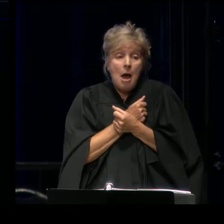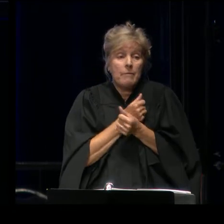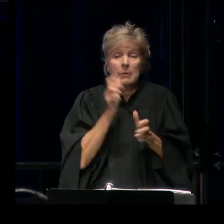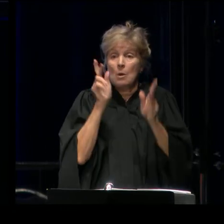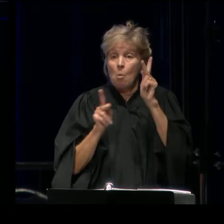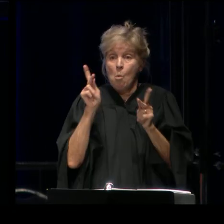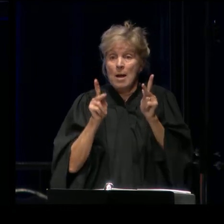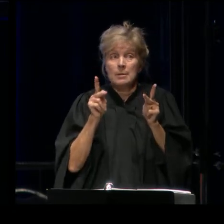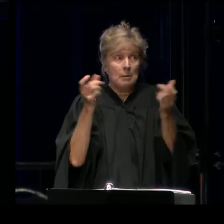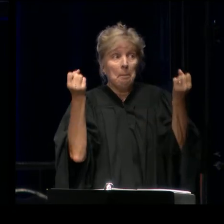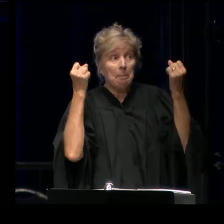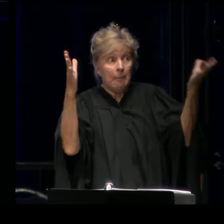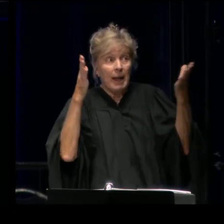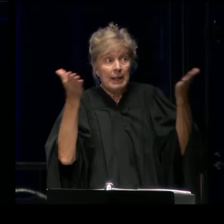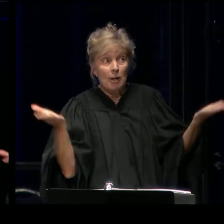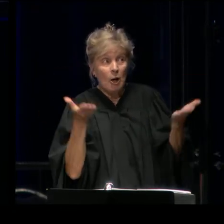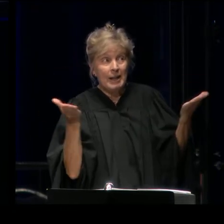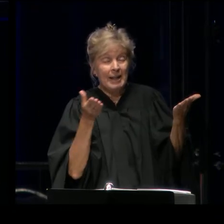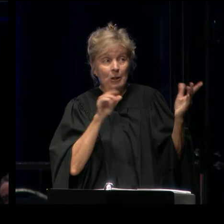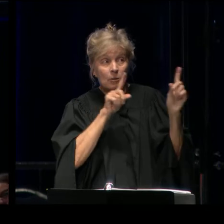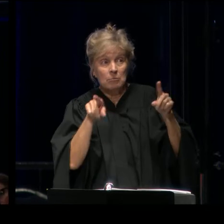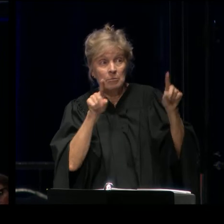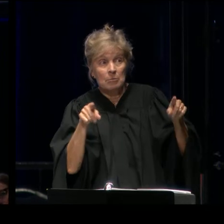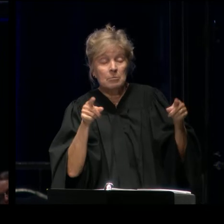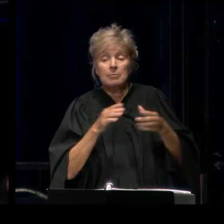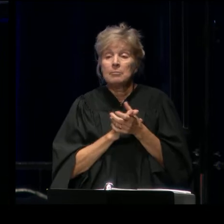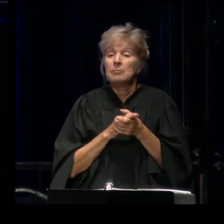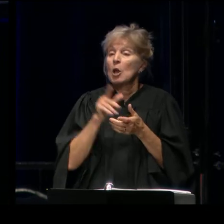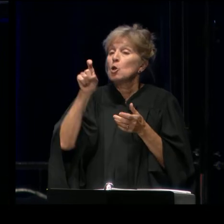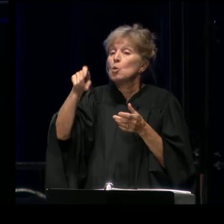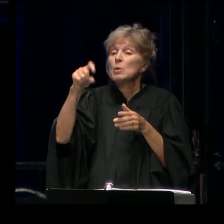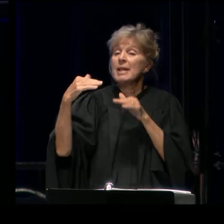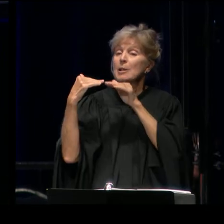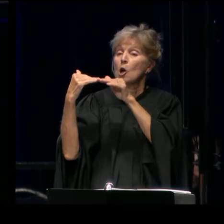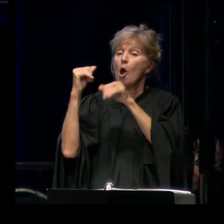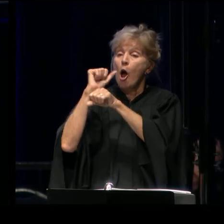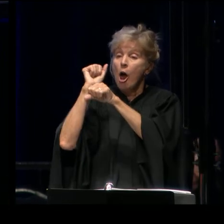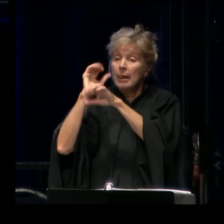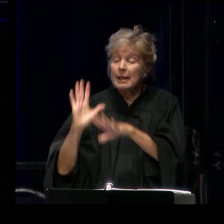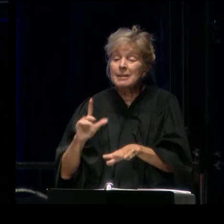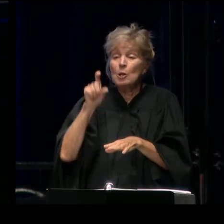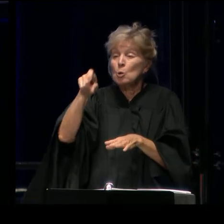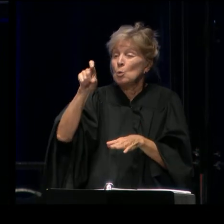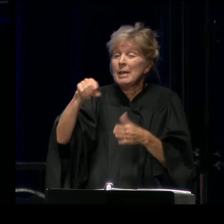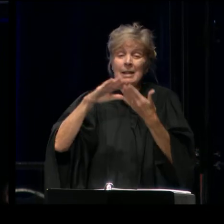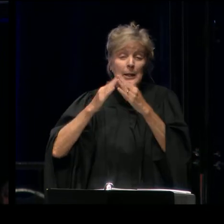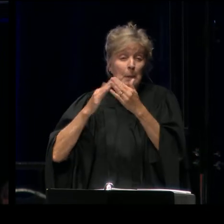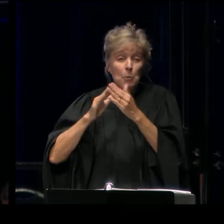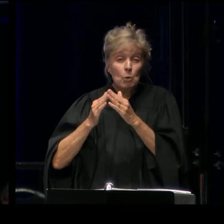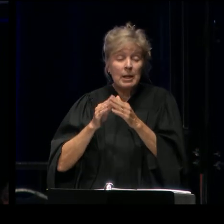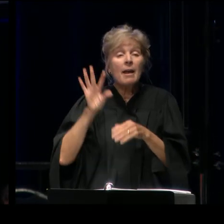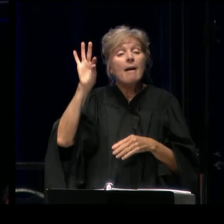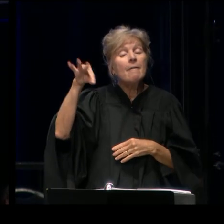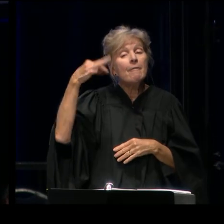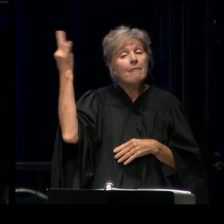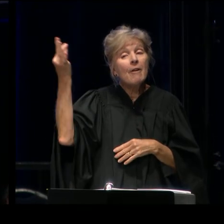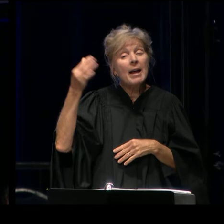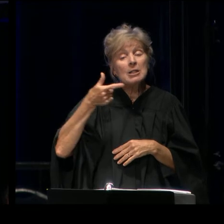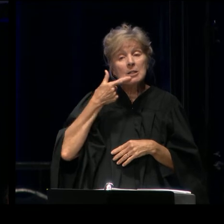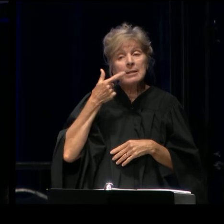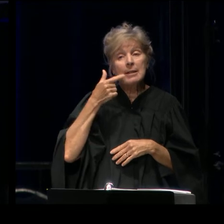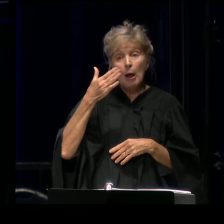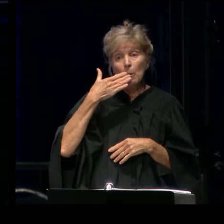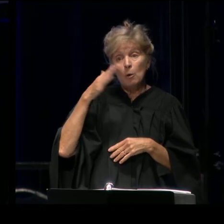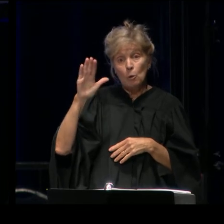attending the ceremony with you. You need colleagues and community. In French, you know, we